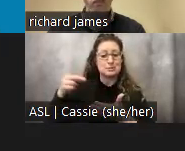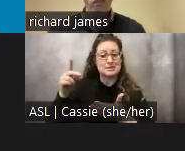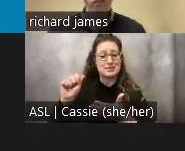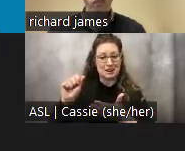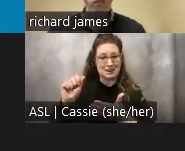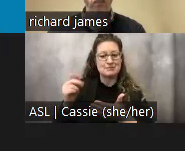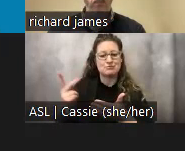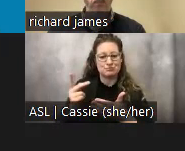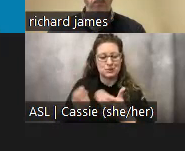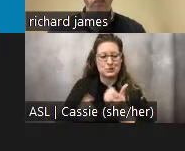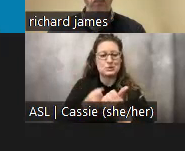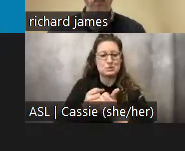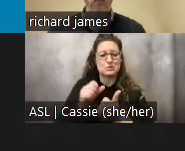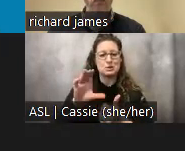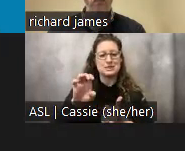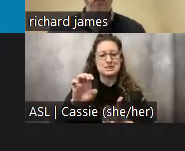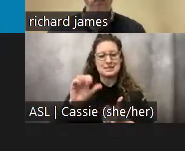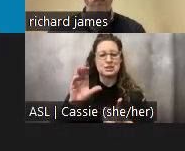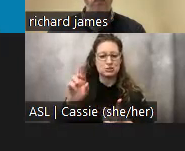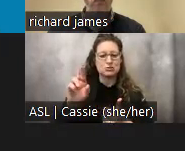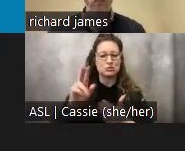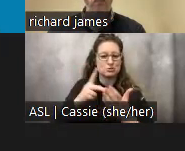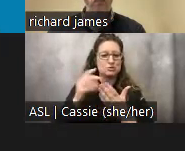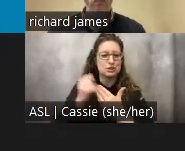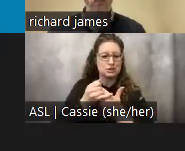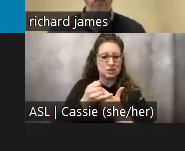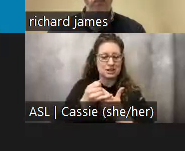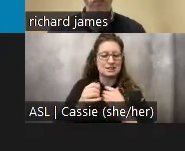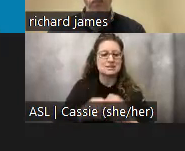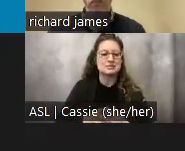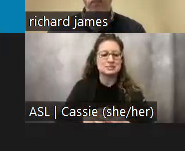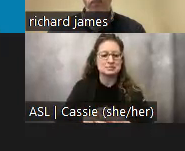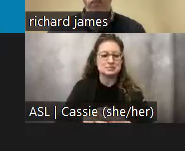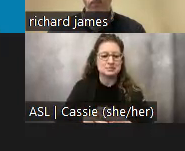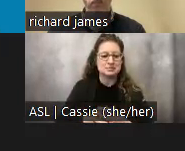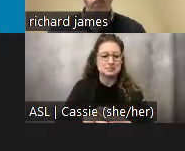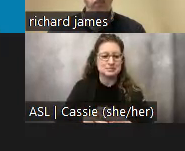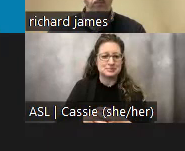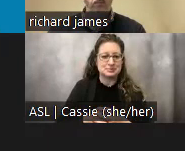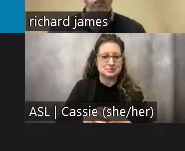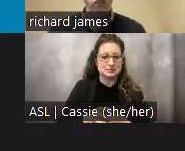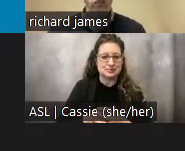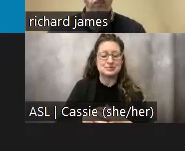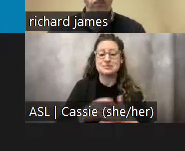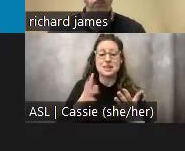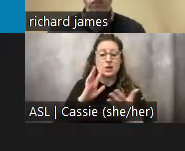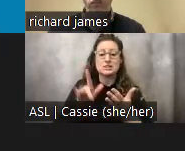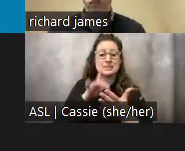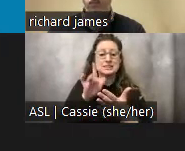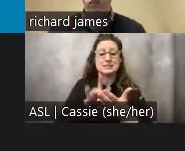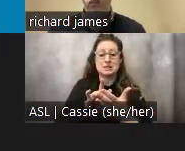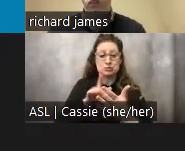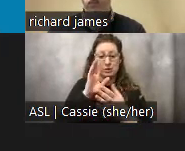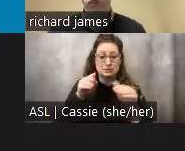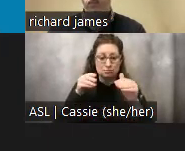the CEACR project. So inclusivity is the central component of